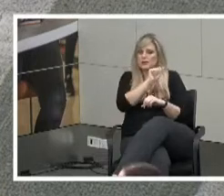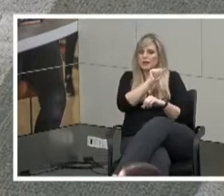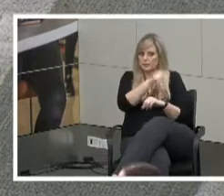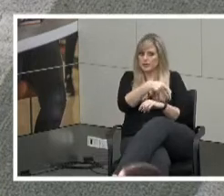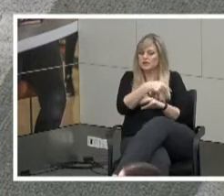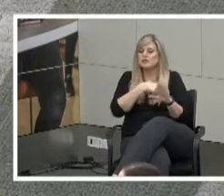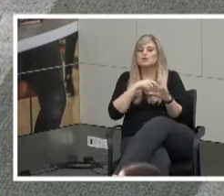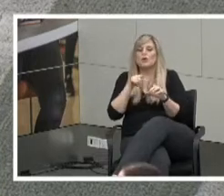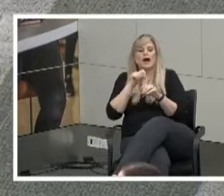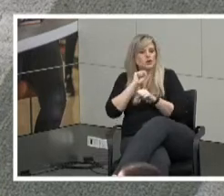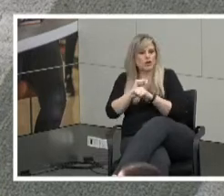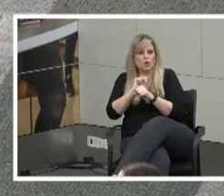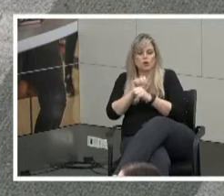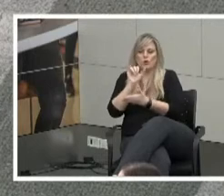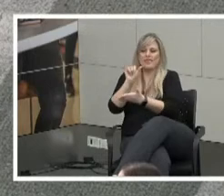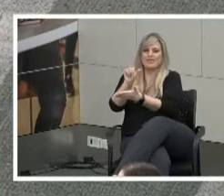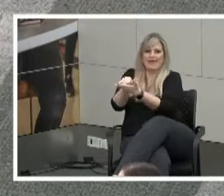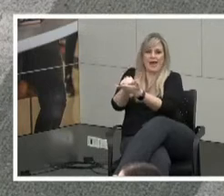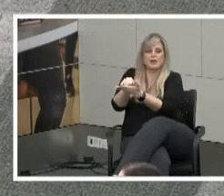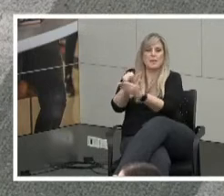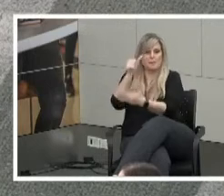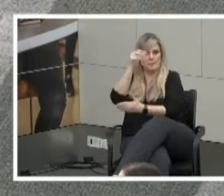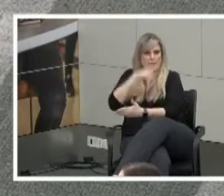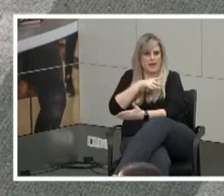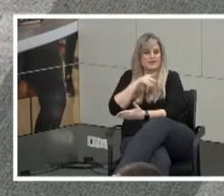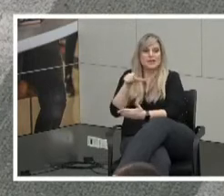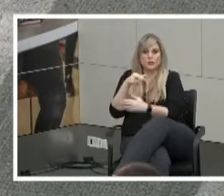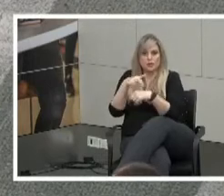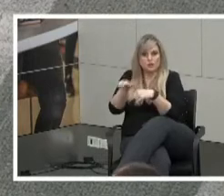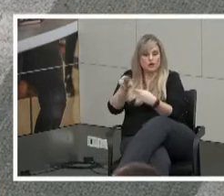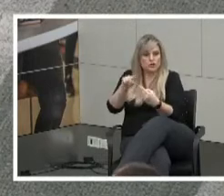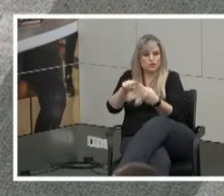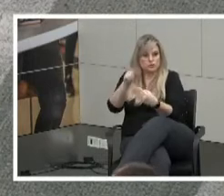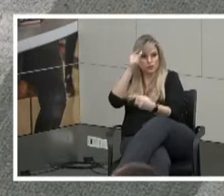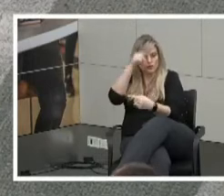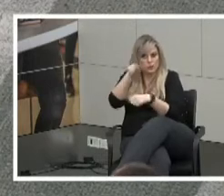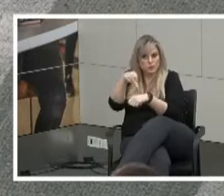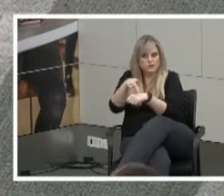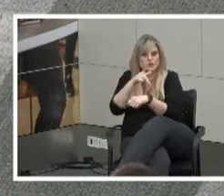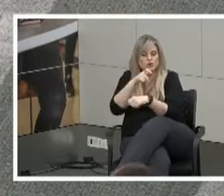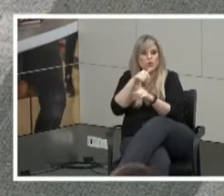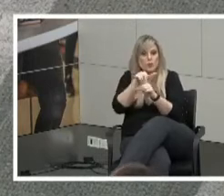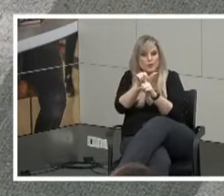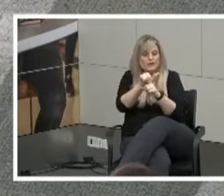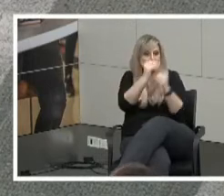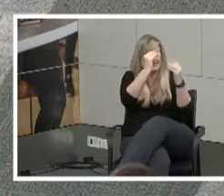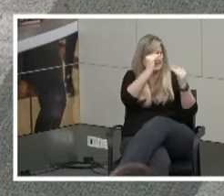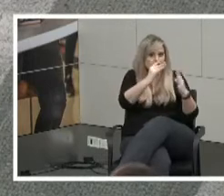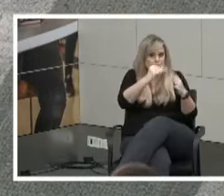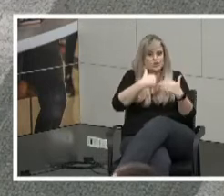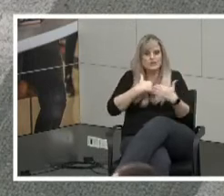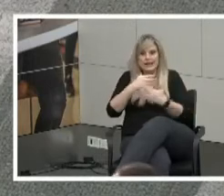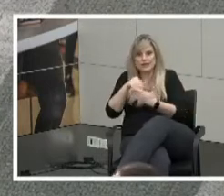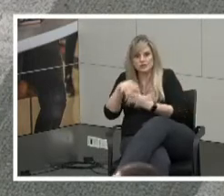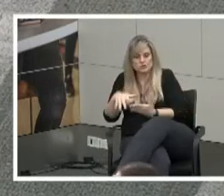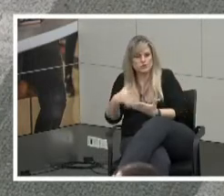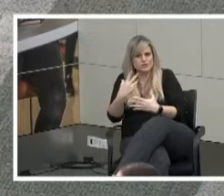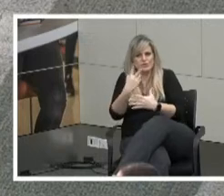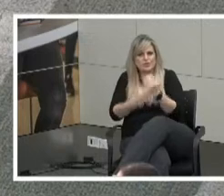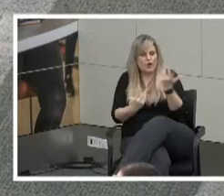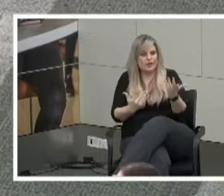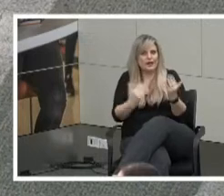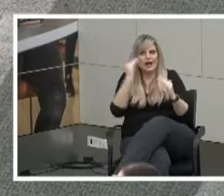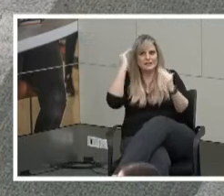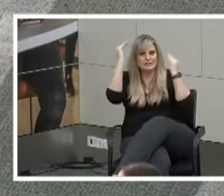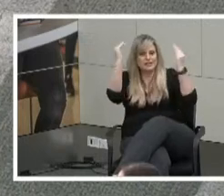that man he was referring to our principal who bullies both students and teachers teachers grown adults will cross to the other side of